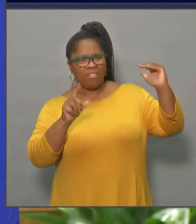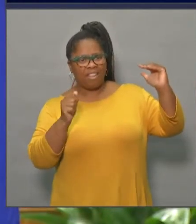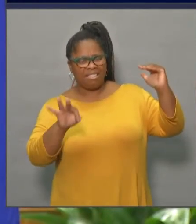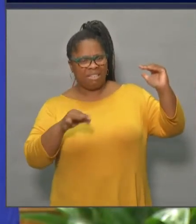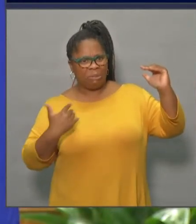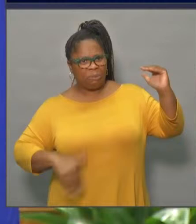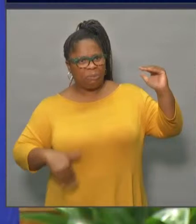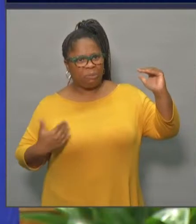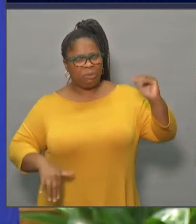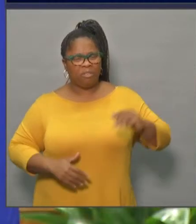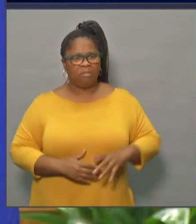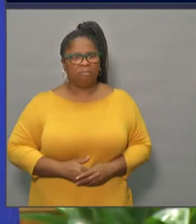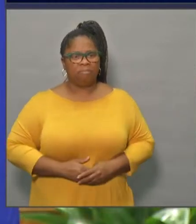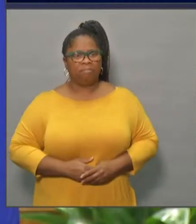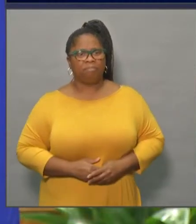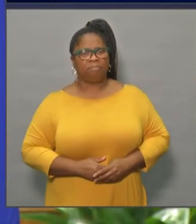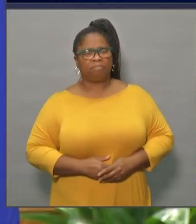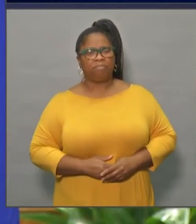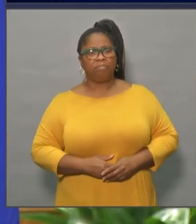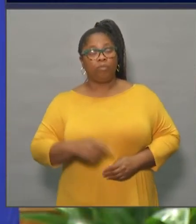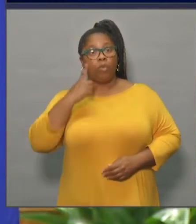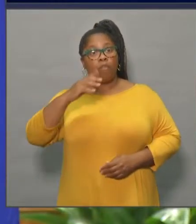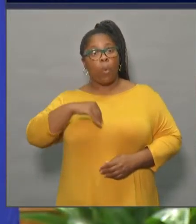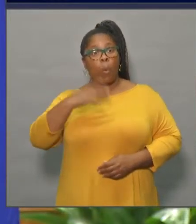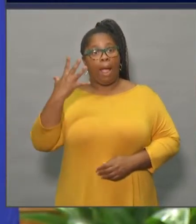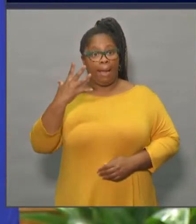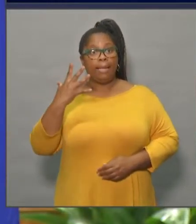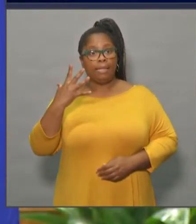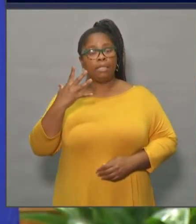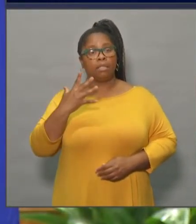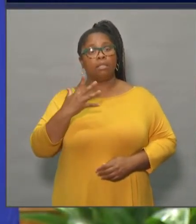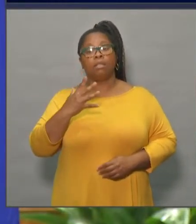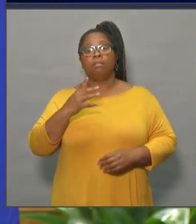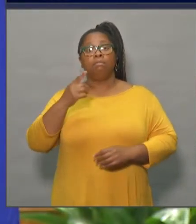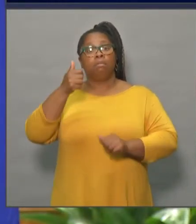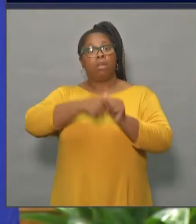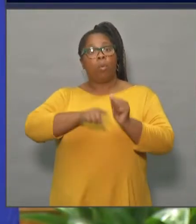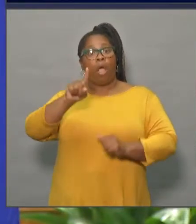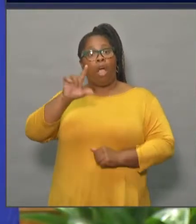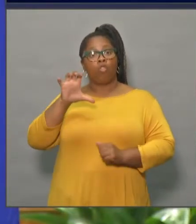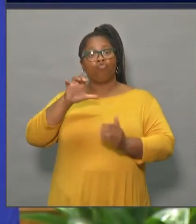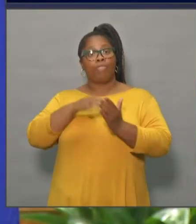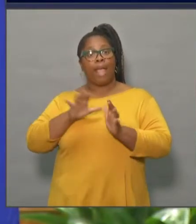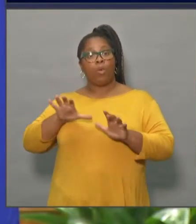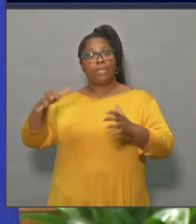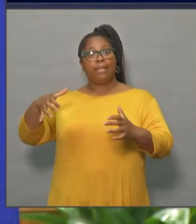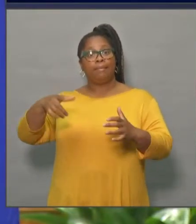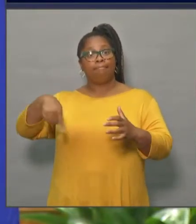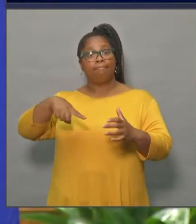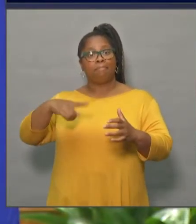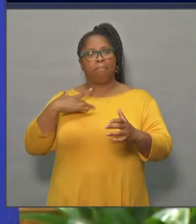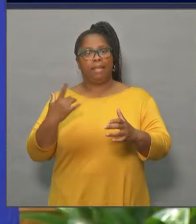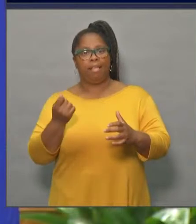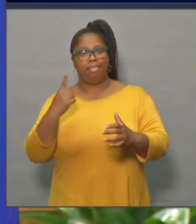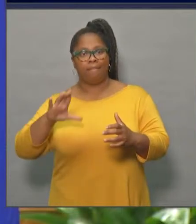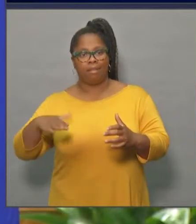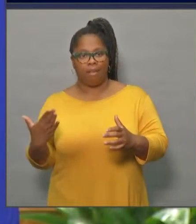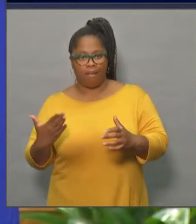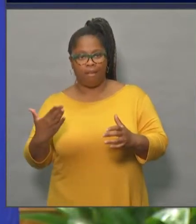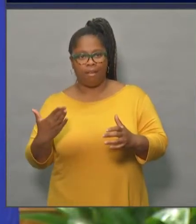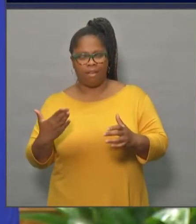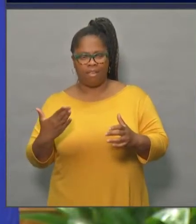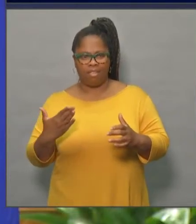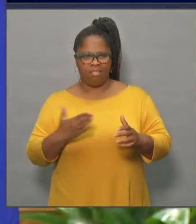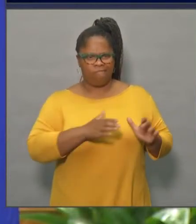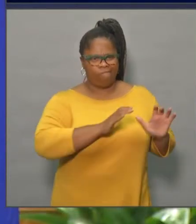members. For our white residents, the death rate is 11 per 100,000. And when you look at this